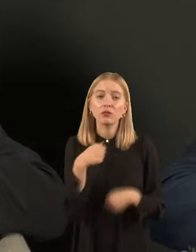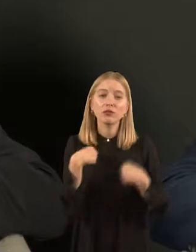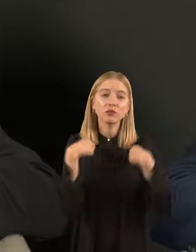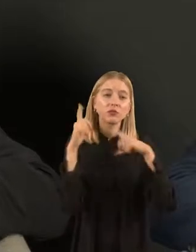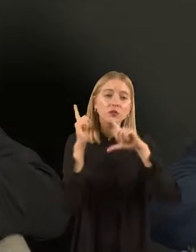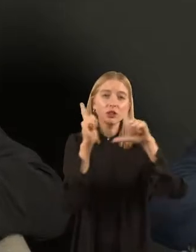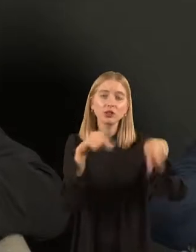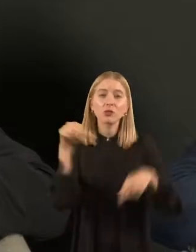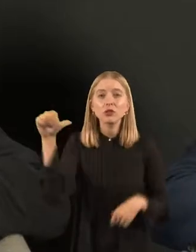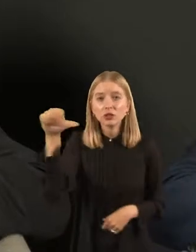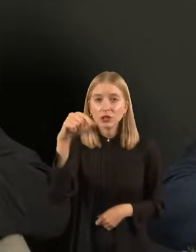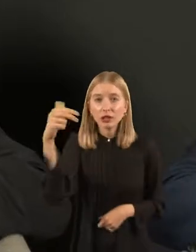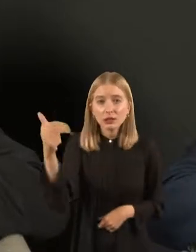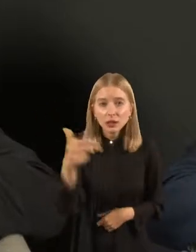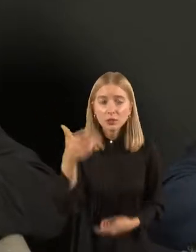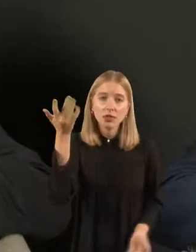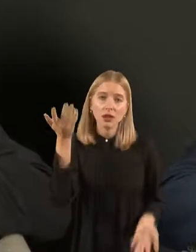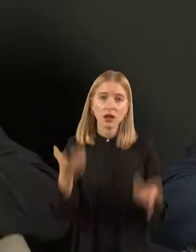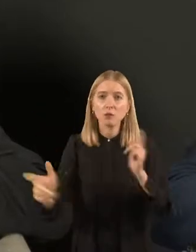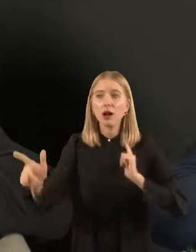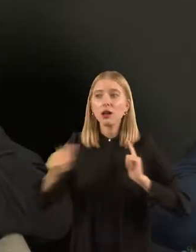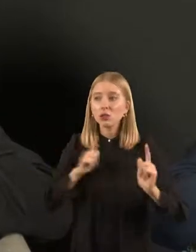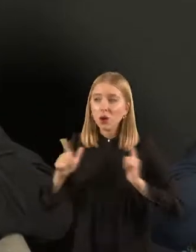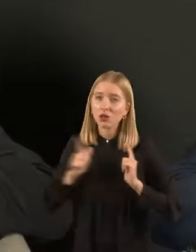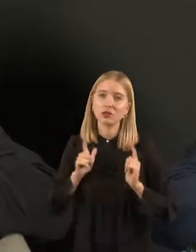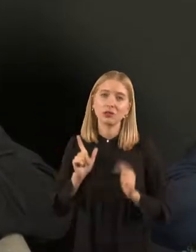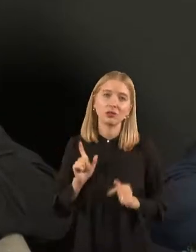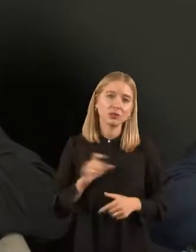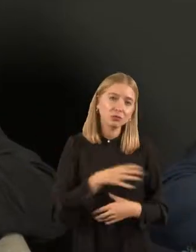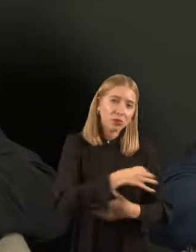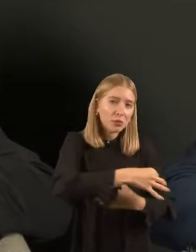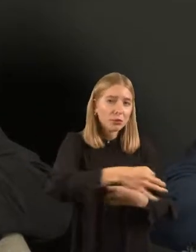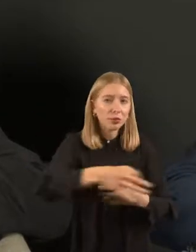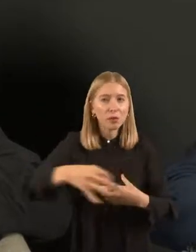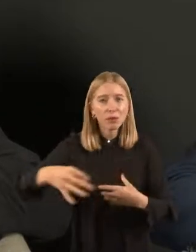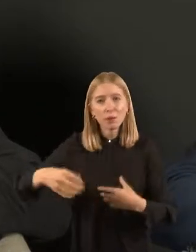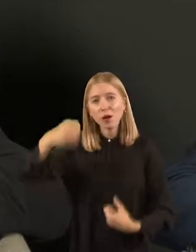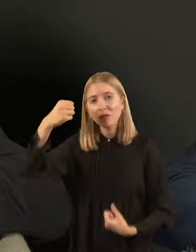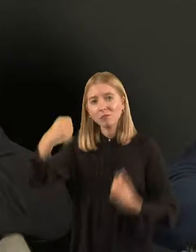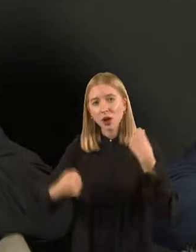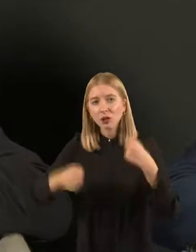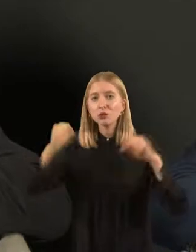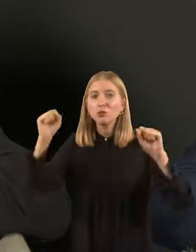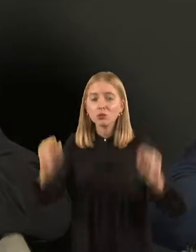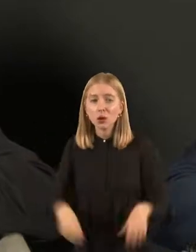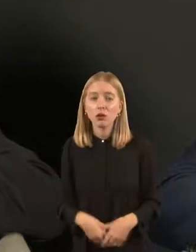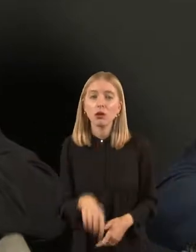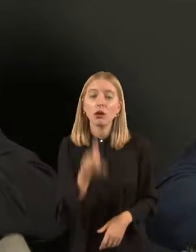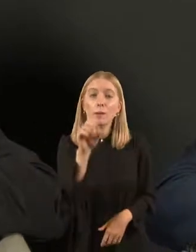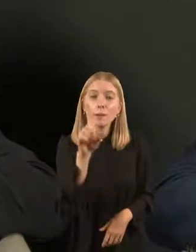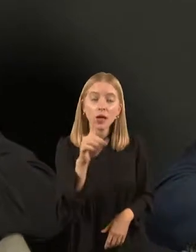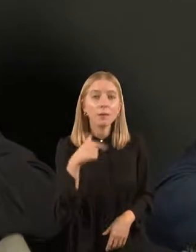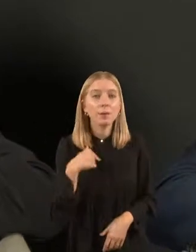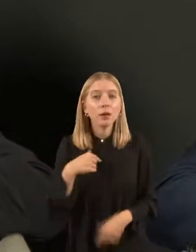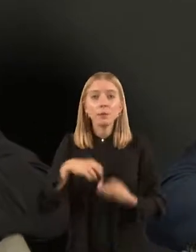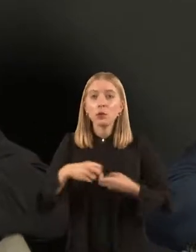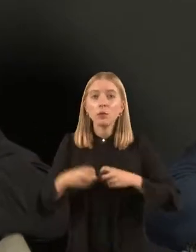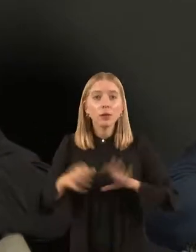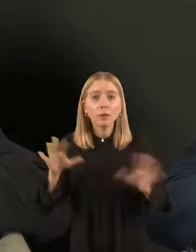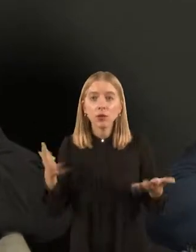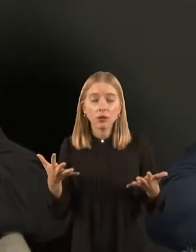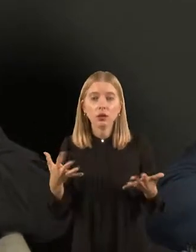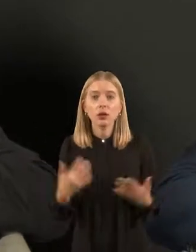The problem, in my opinion, is how you use your car and where you use your car, what is the purpose of using a